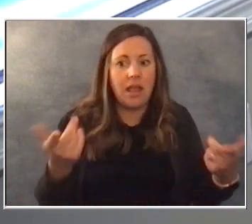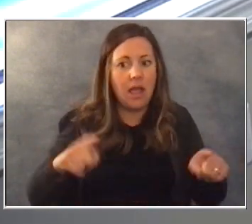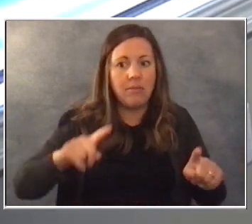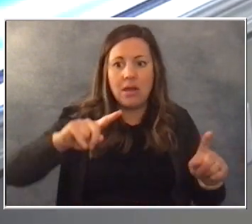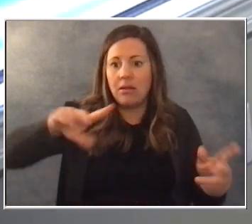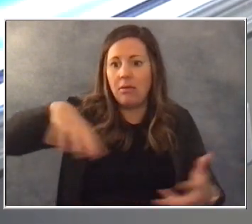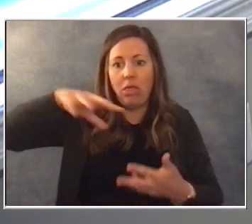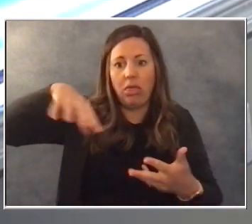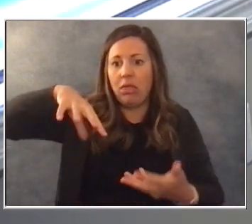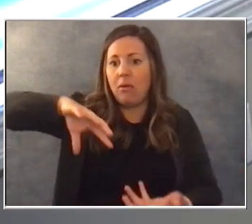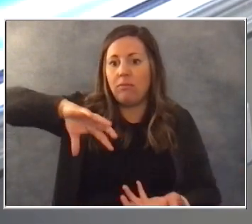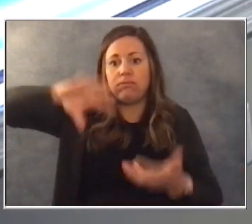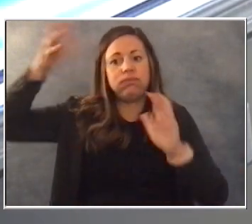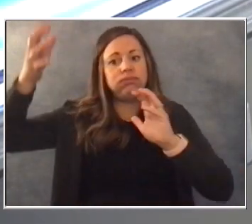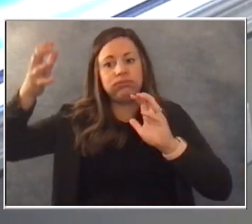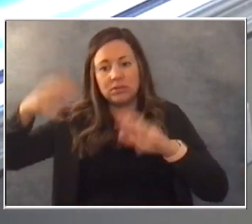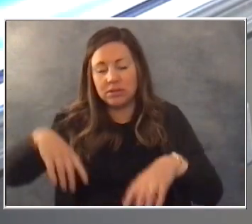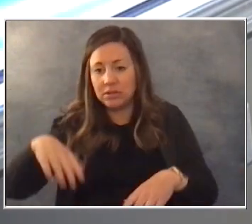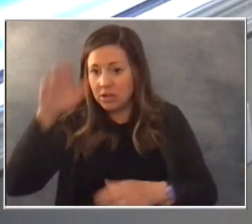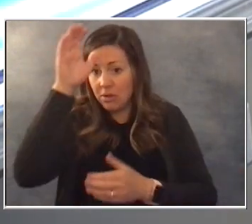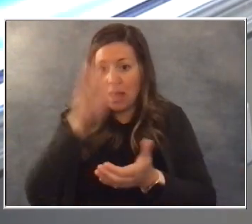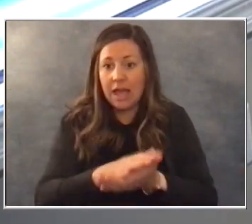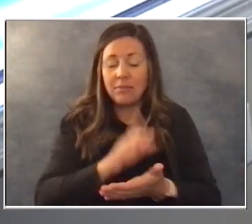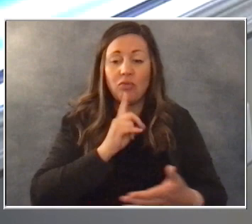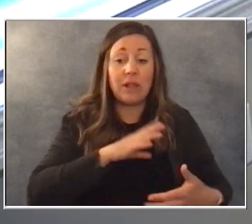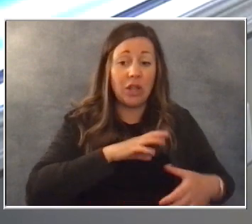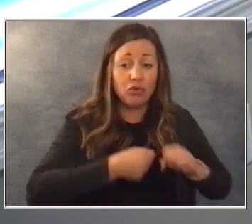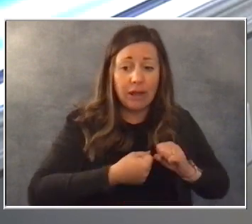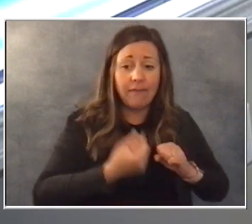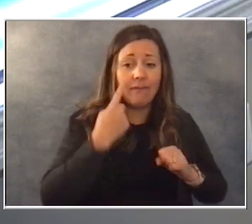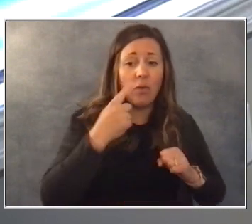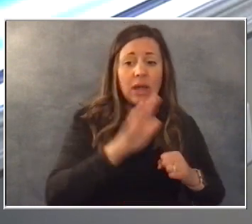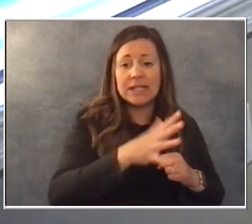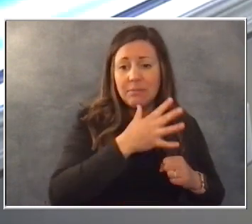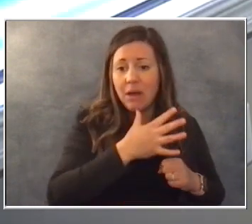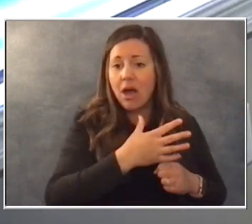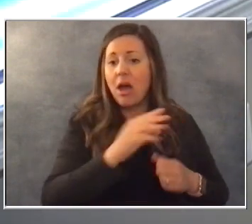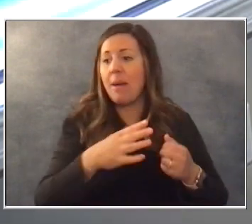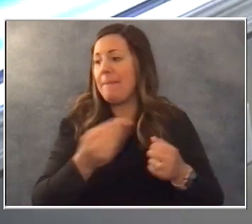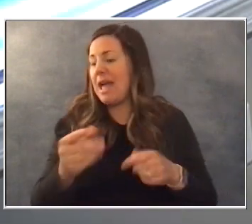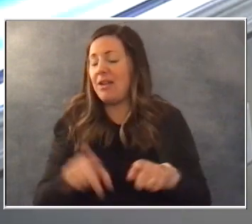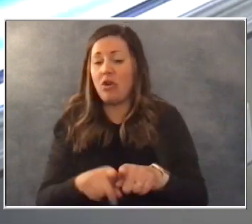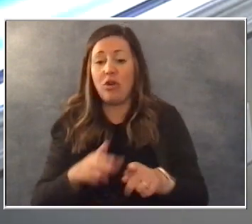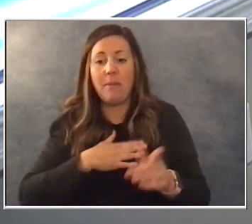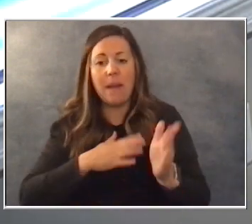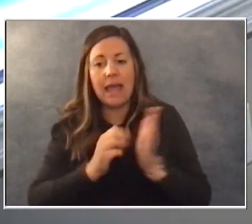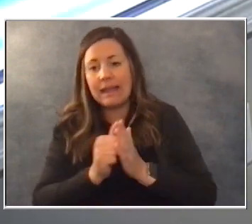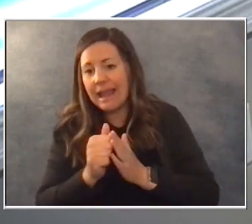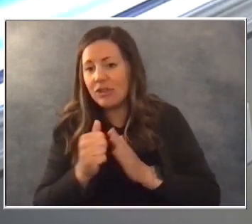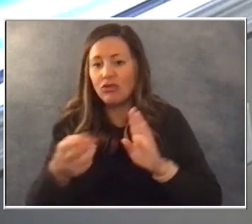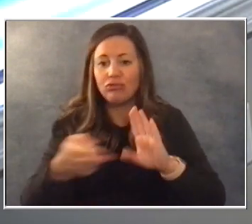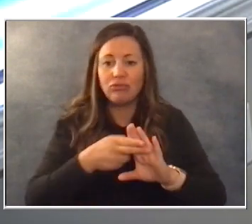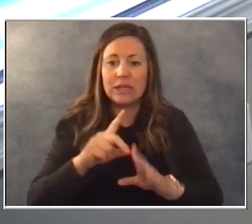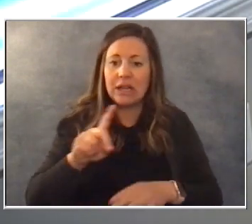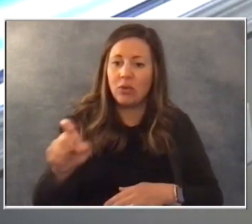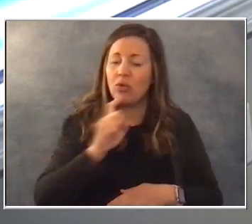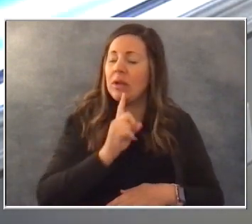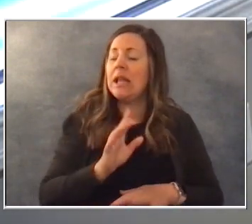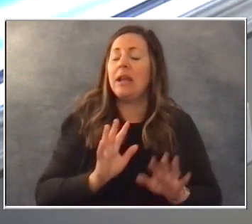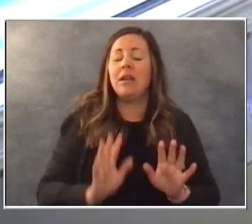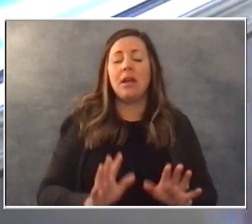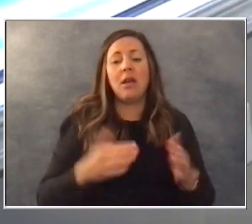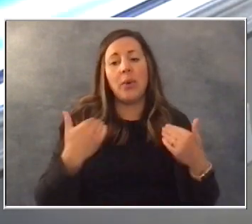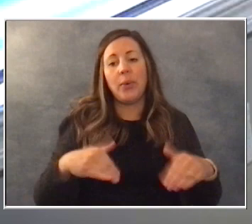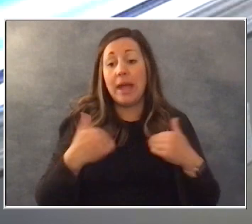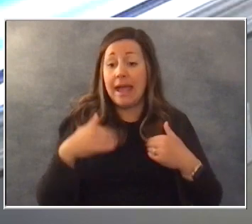was grieving that, but also grieving our cancer diagnosis. So having people around you that just kind